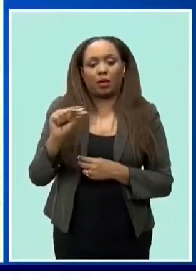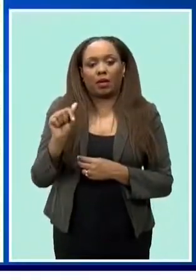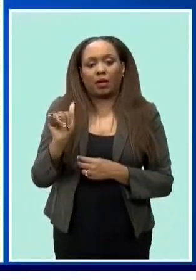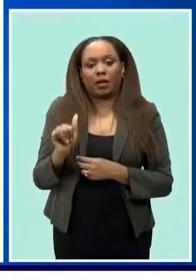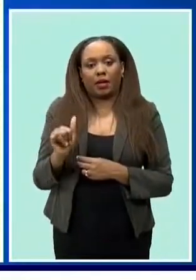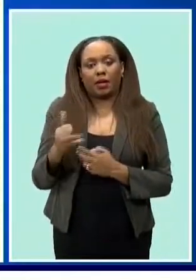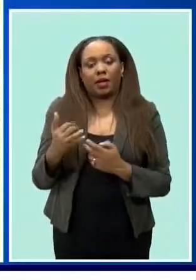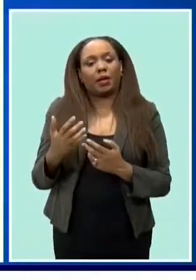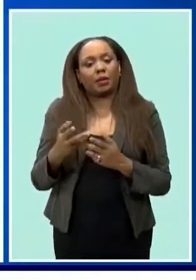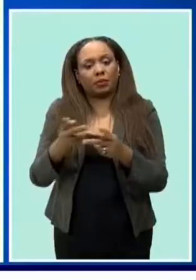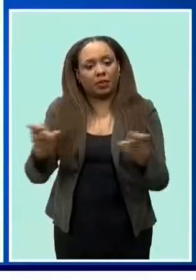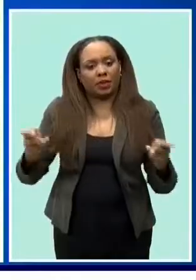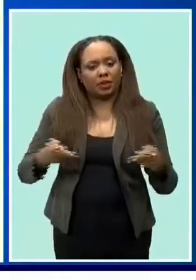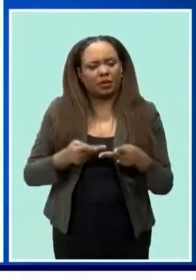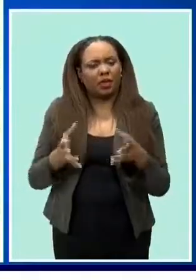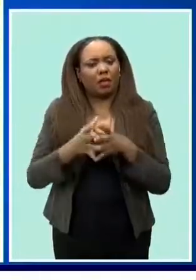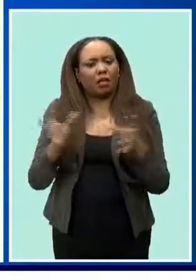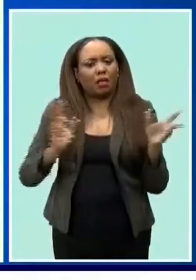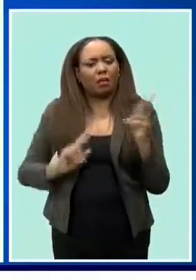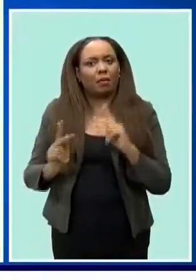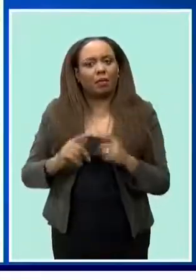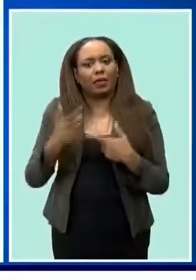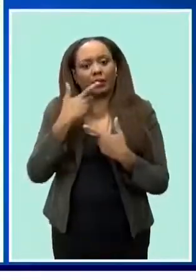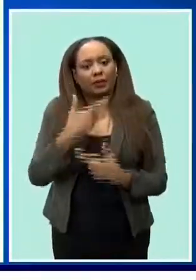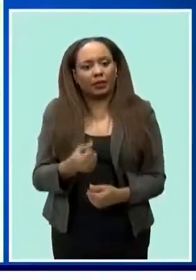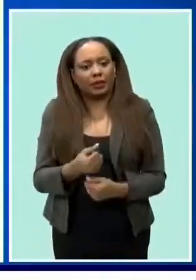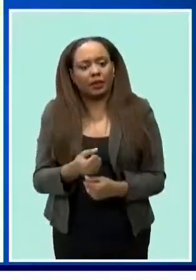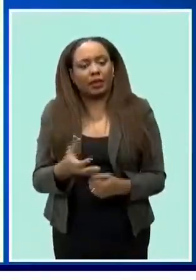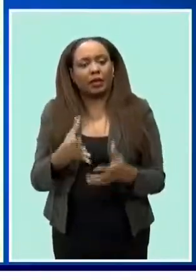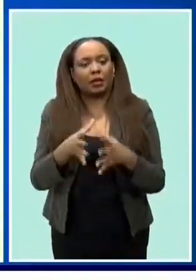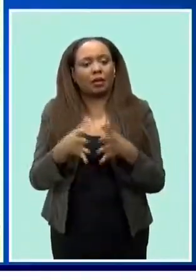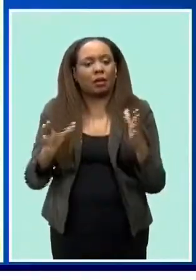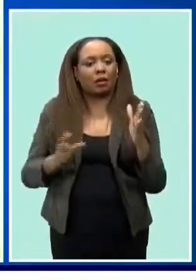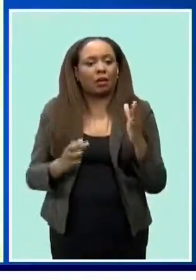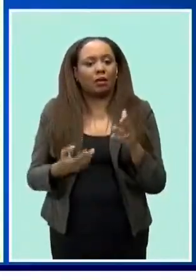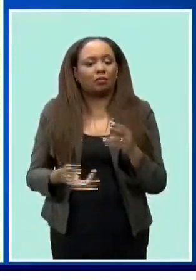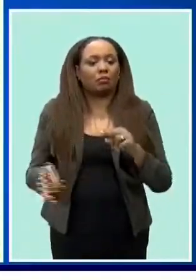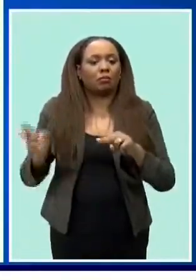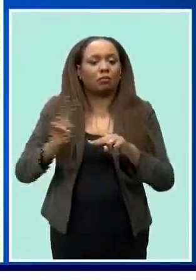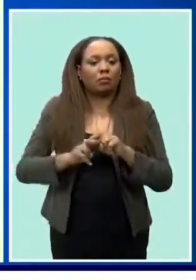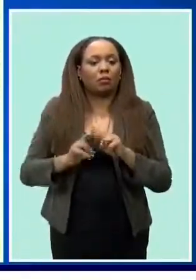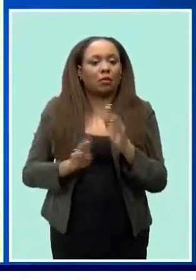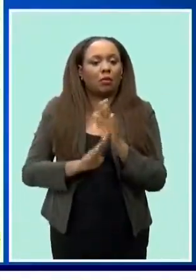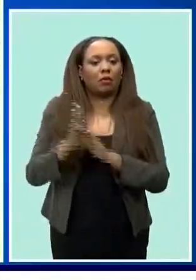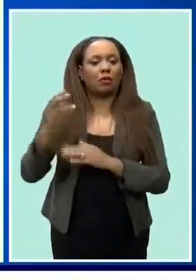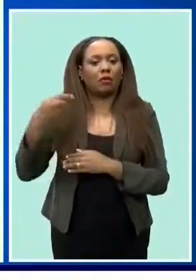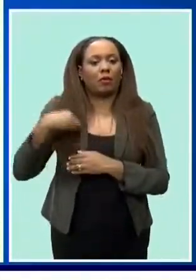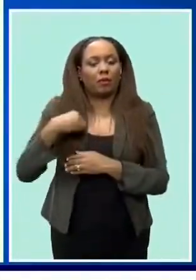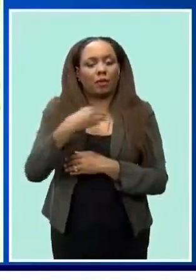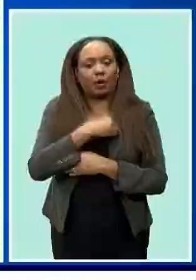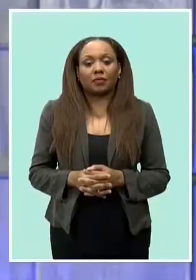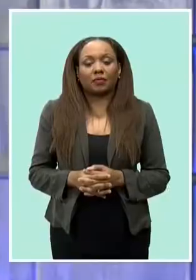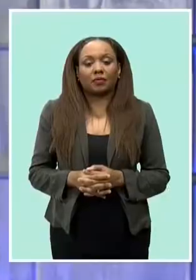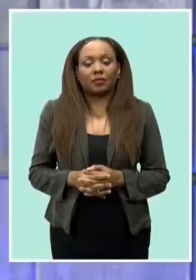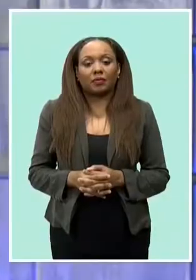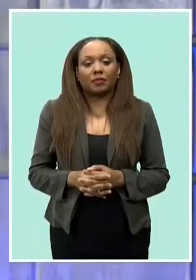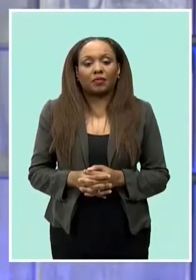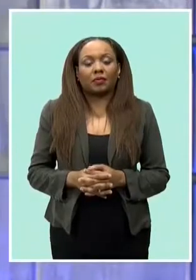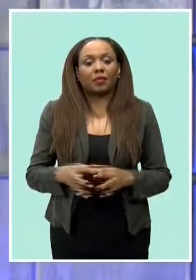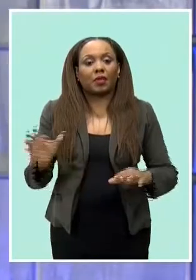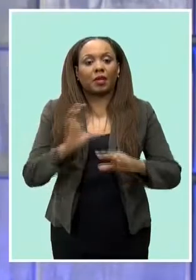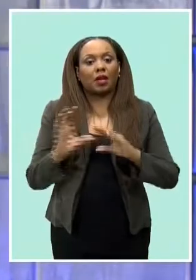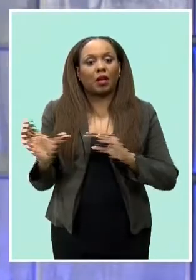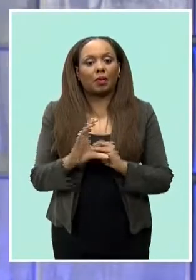the industry, and this has resulted in some significant growth in the association's membership in recent months.